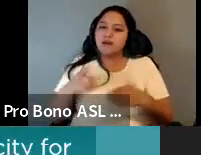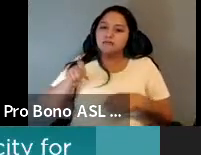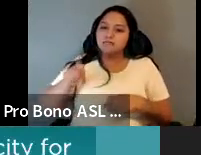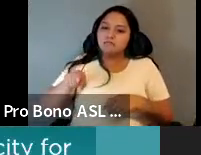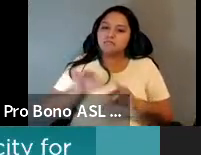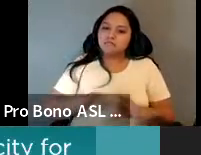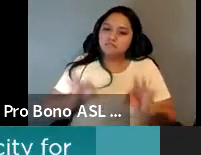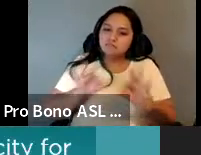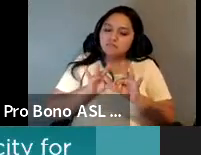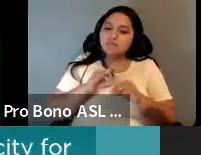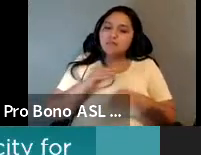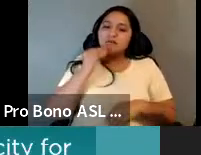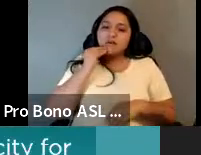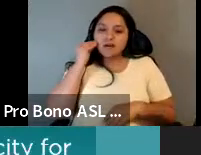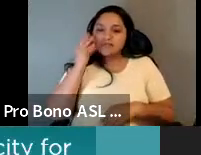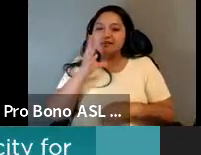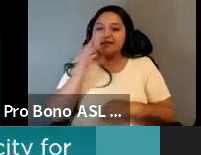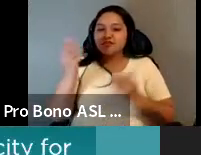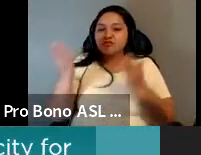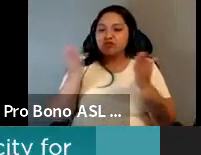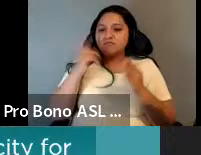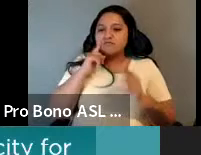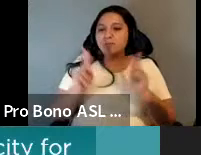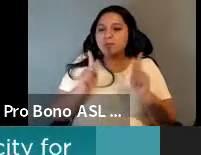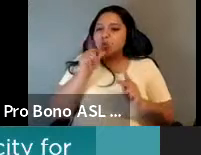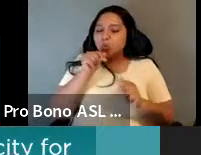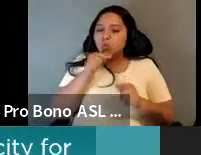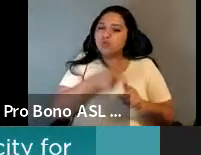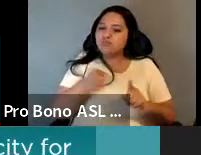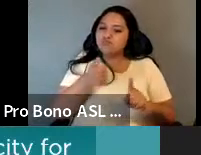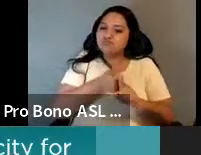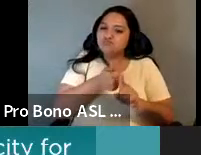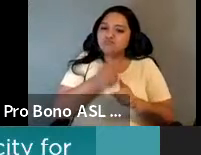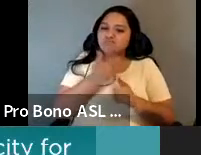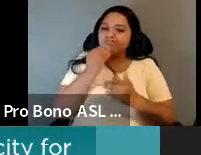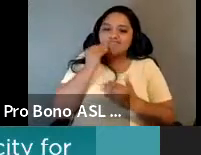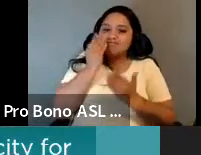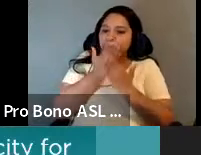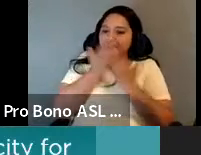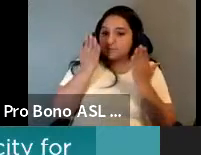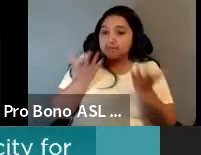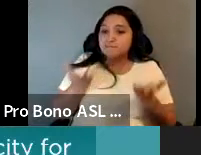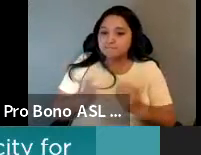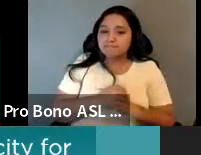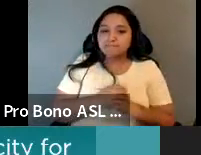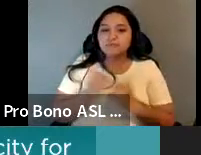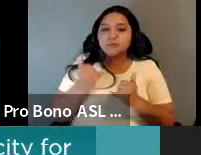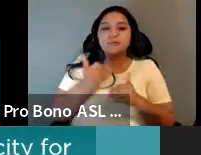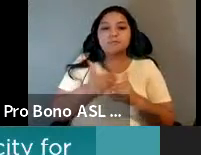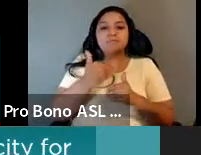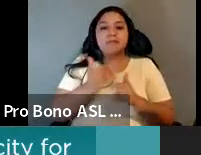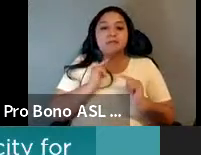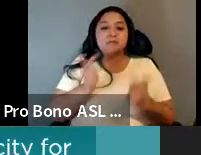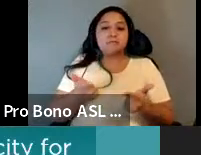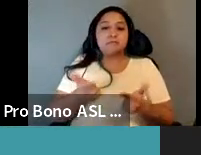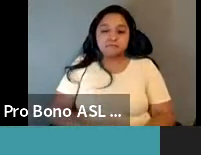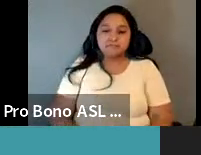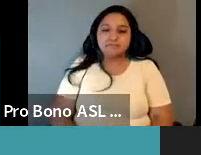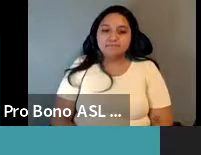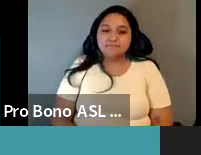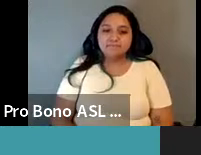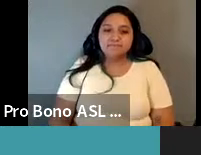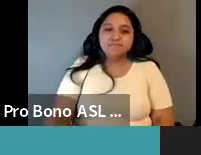the folks that are unsheltered. So thank you again for joining us today, and I will pass it to my next colleague.